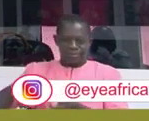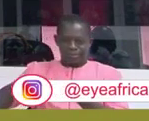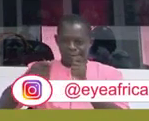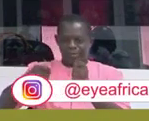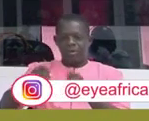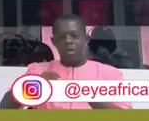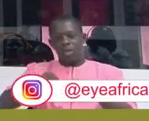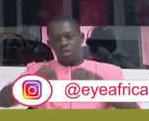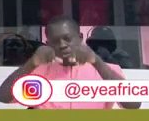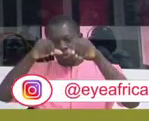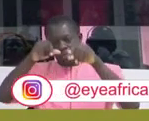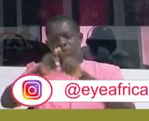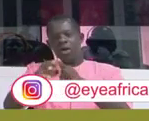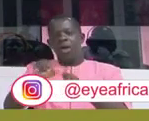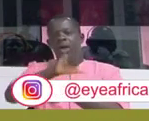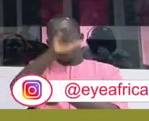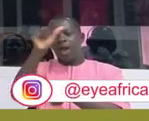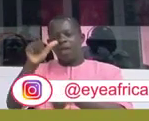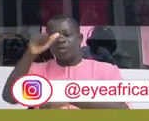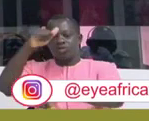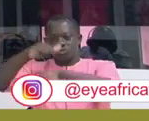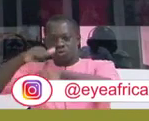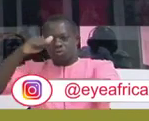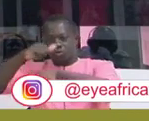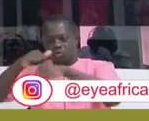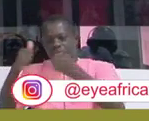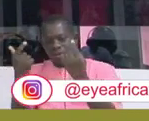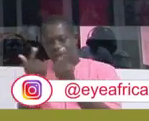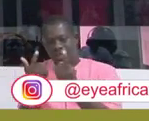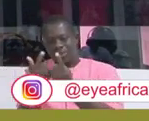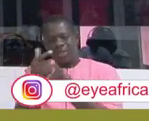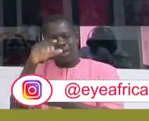mine the sand and the and the gravel.